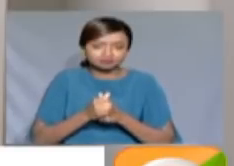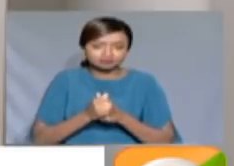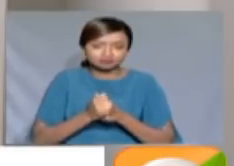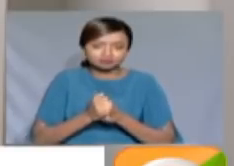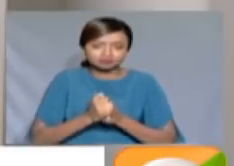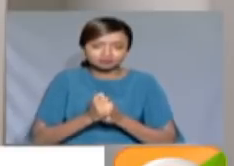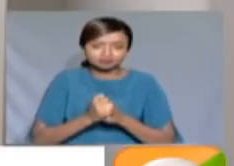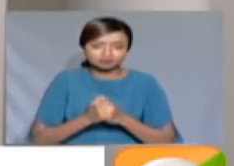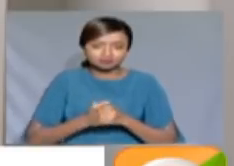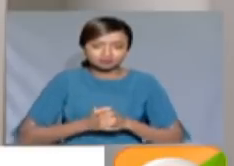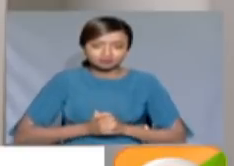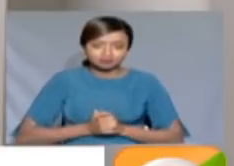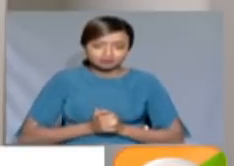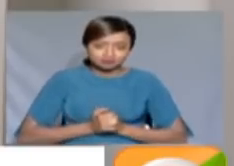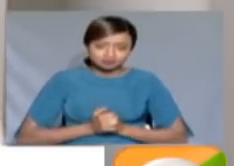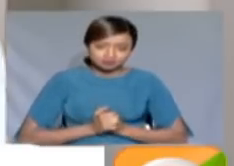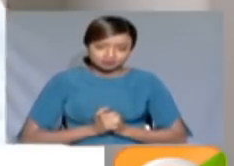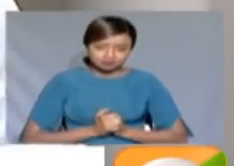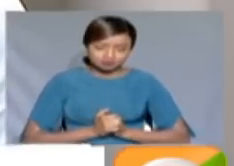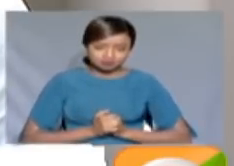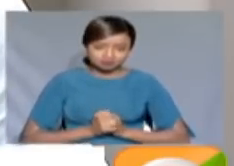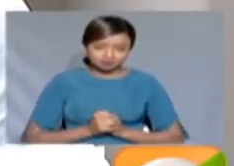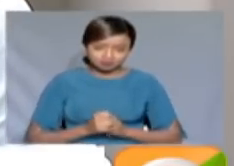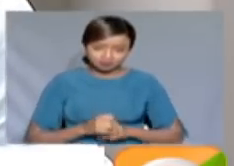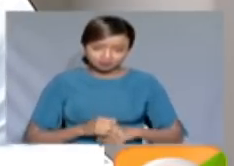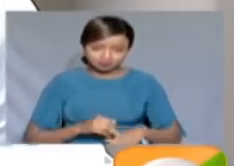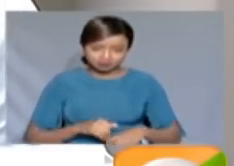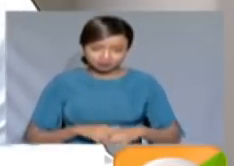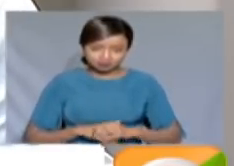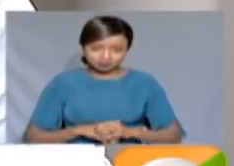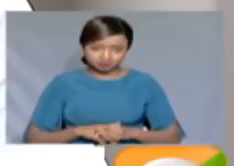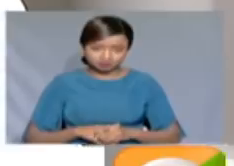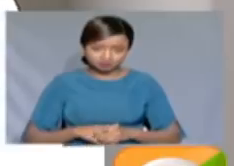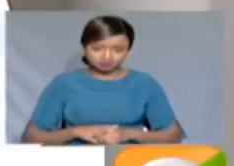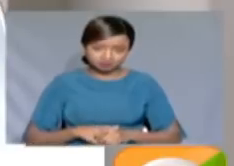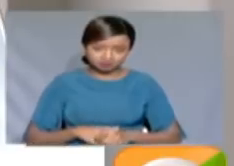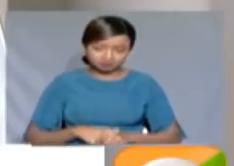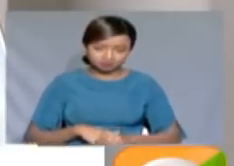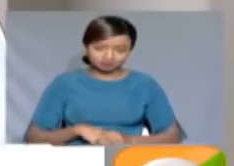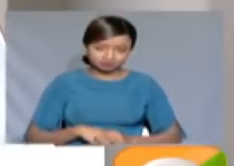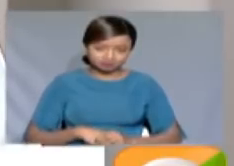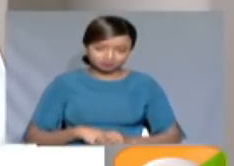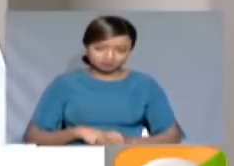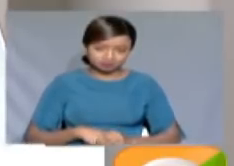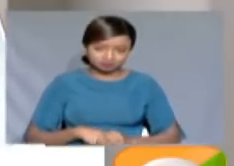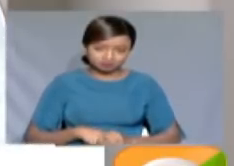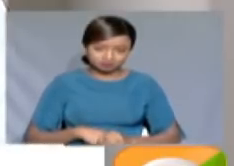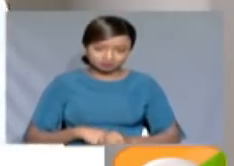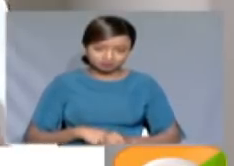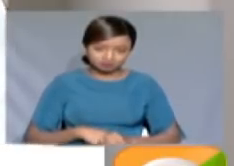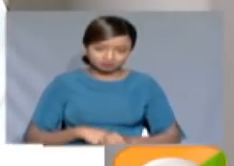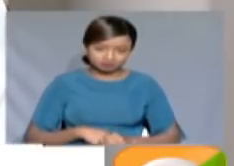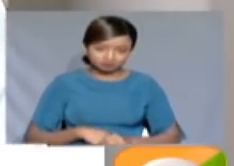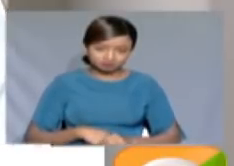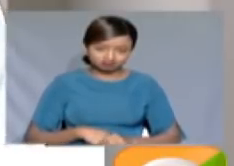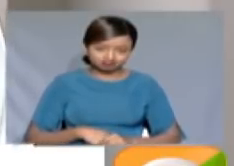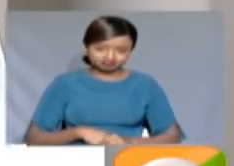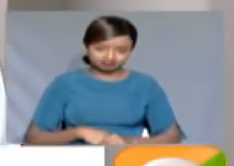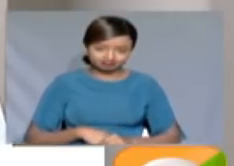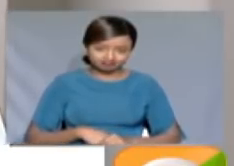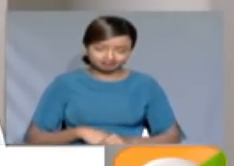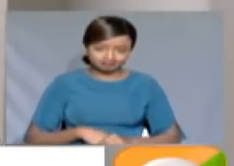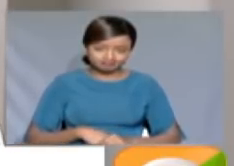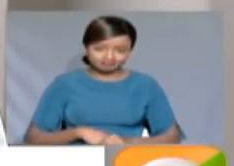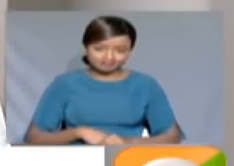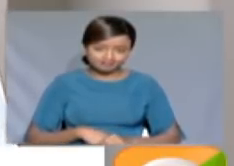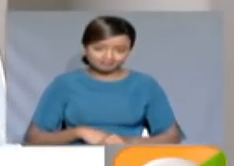the yet-to-be-constructed dams. But also, when you look at countries that we like citing as potential